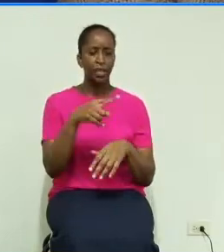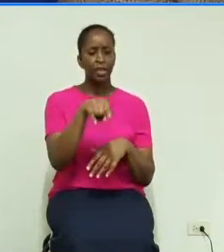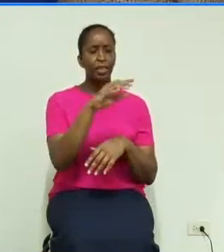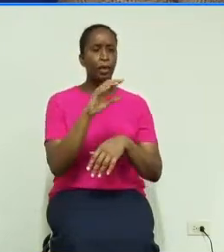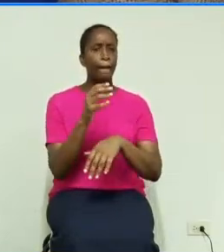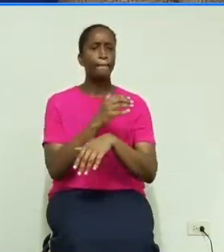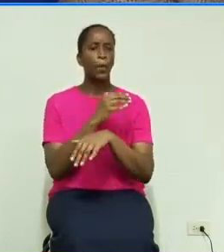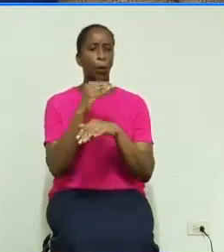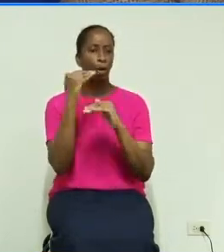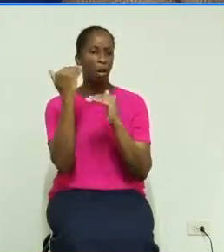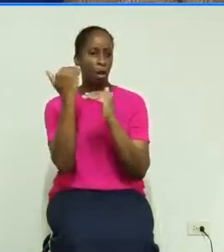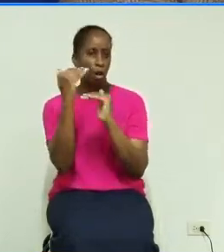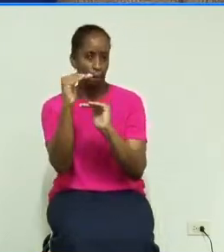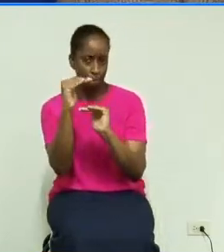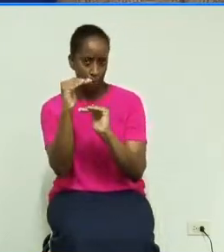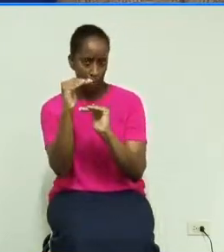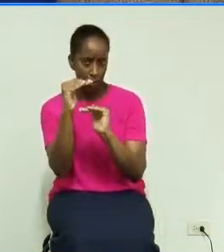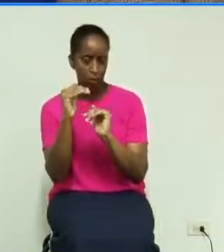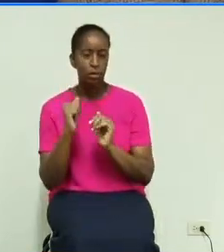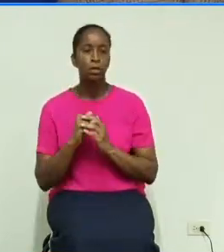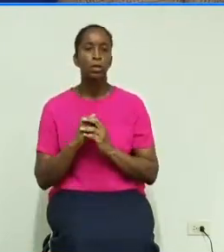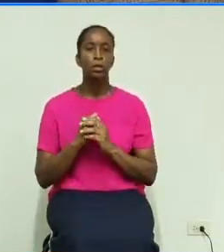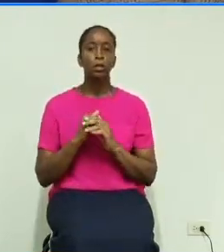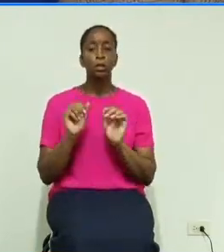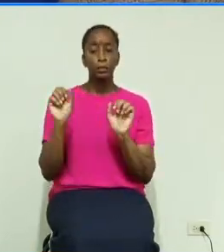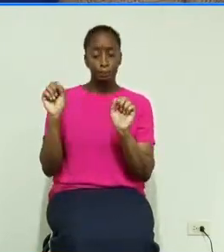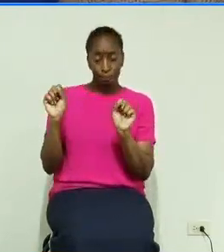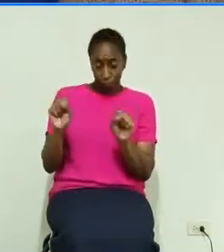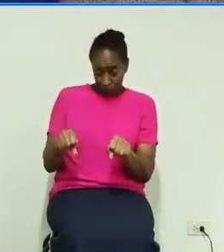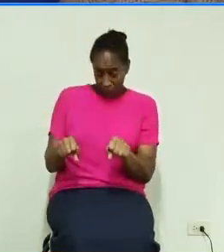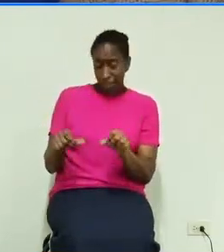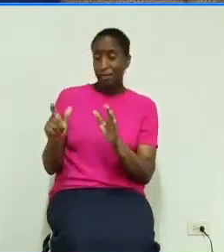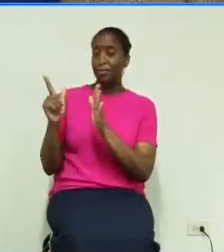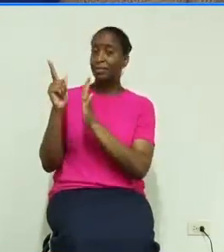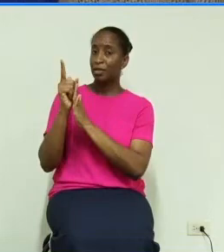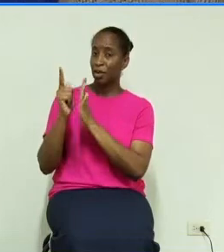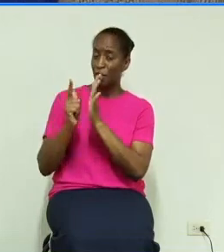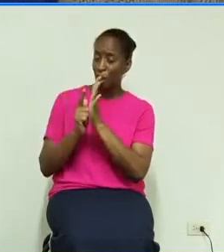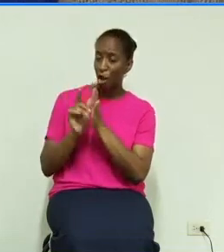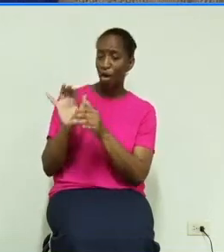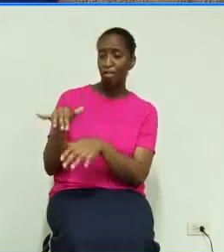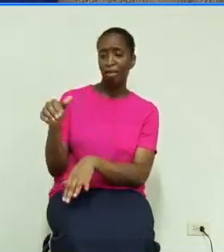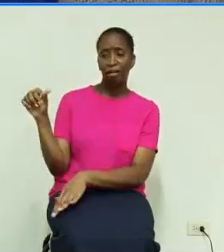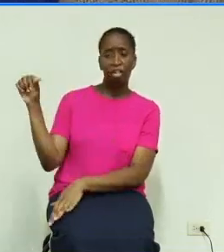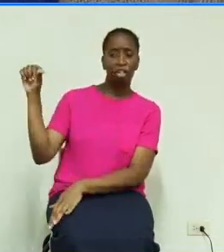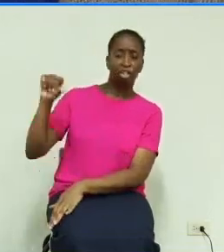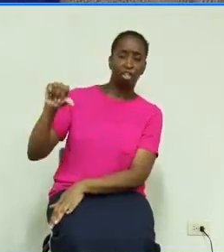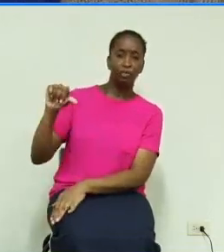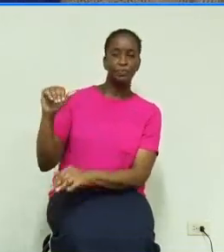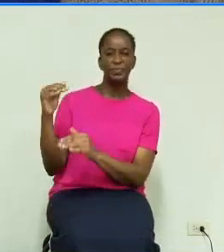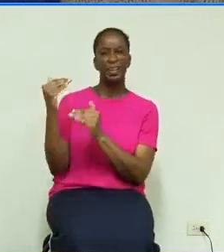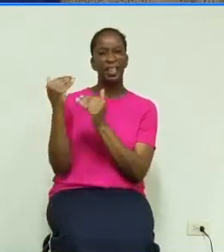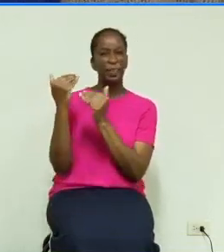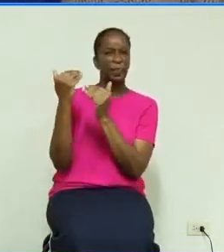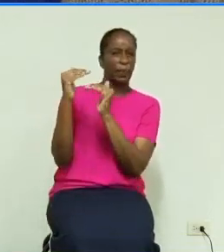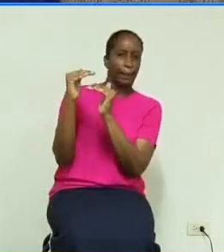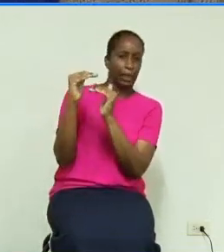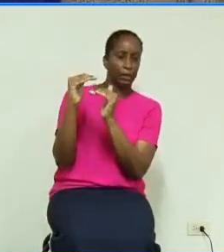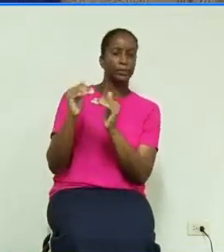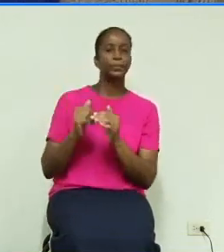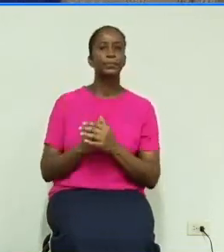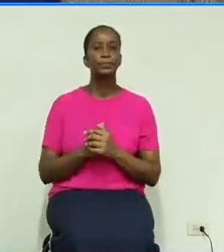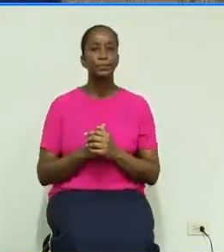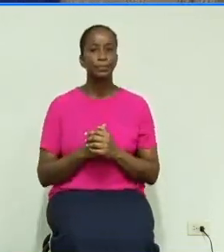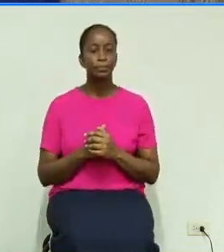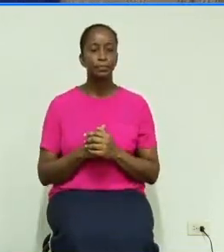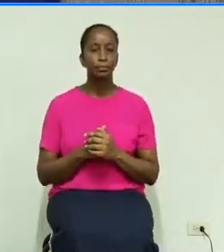veto legislation in a limited way. Now, we don't use the word veto here in